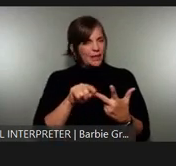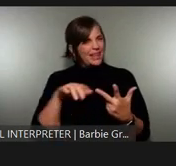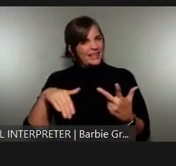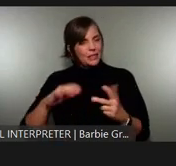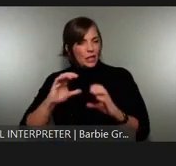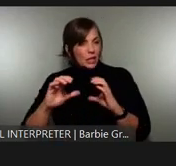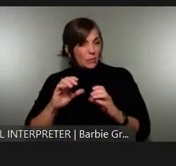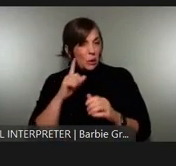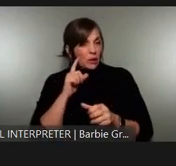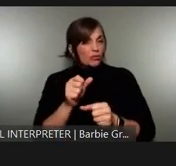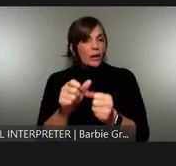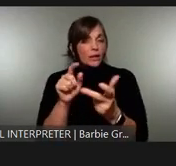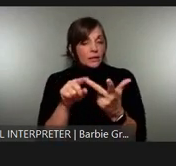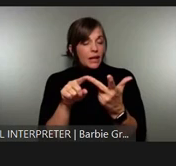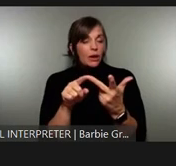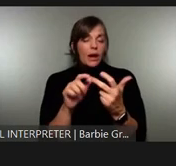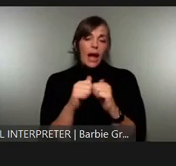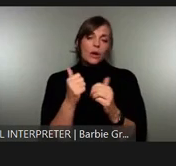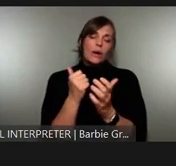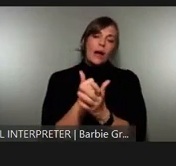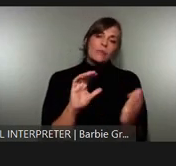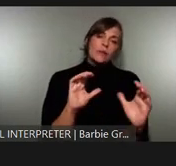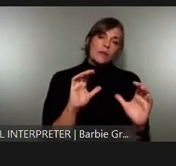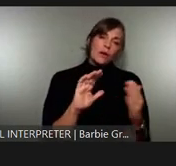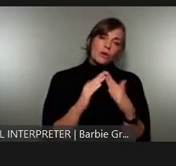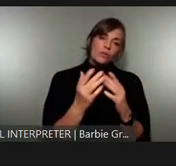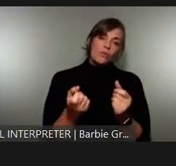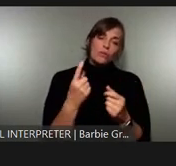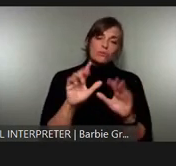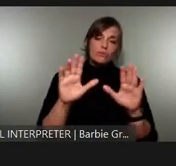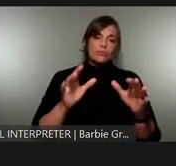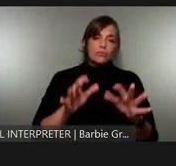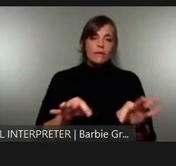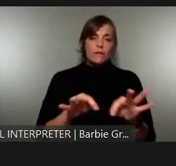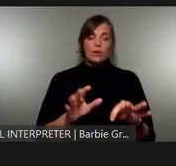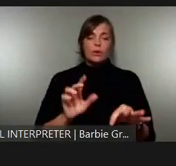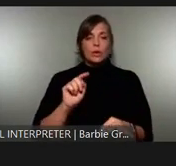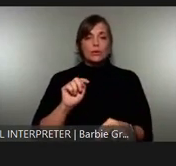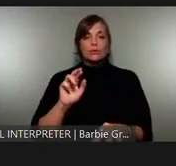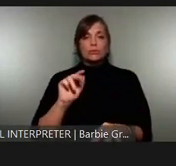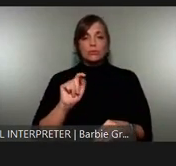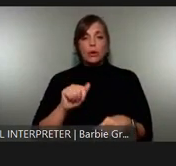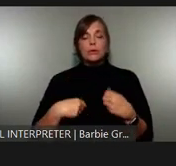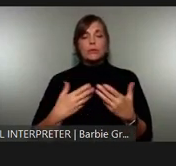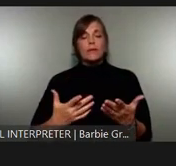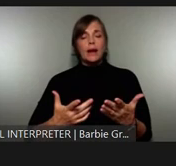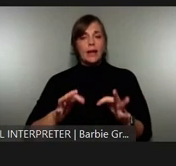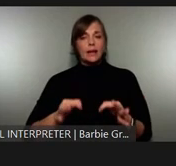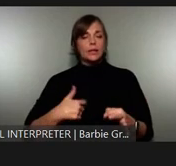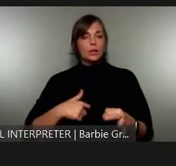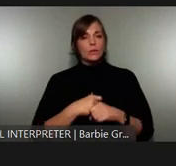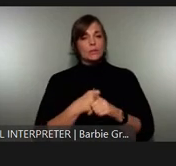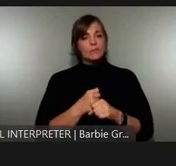How do we help the community understand the great value that TARTA is bringing and the decisions that